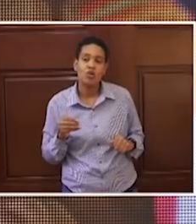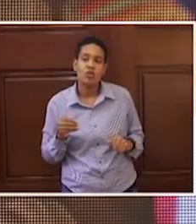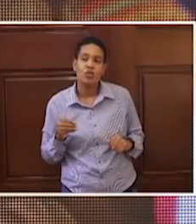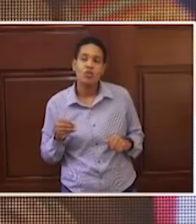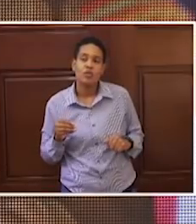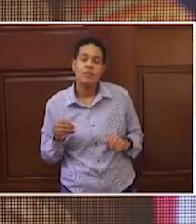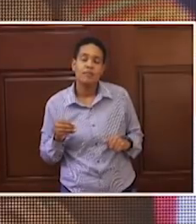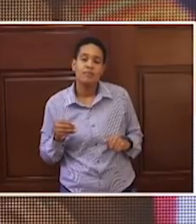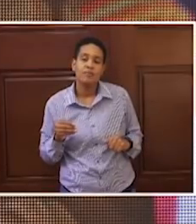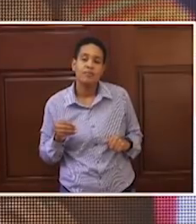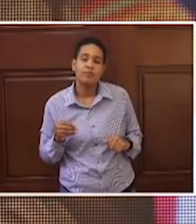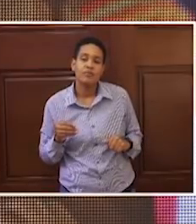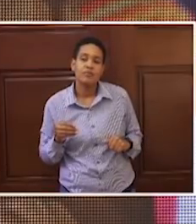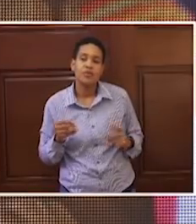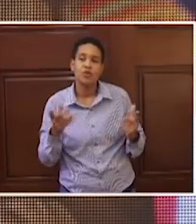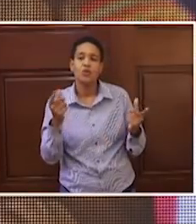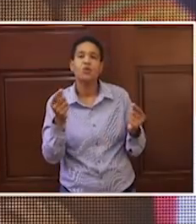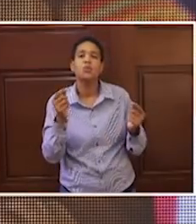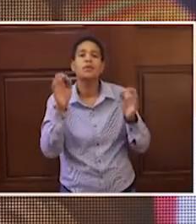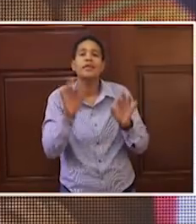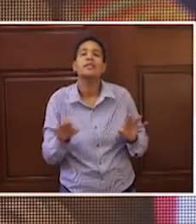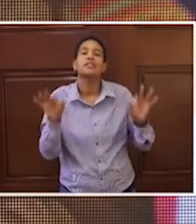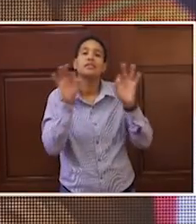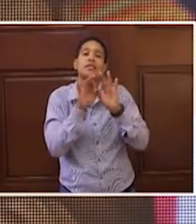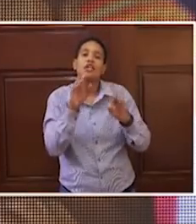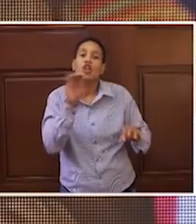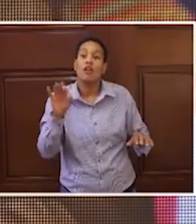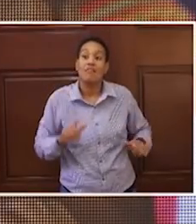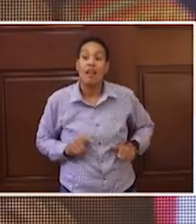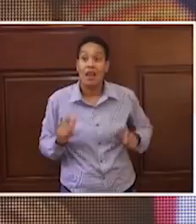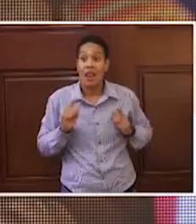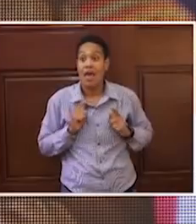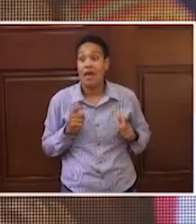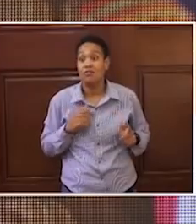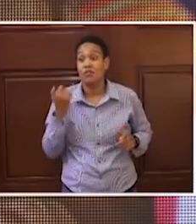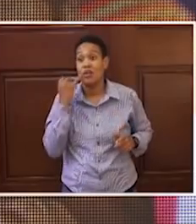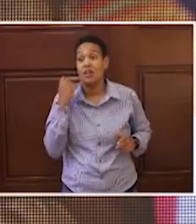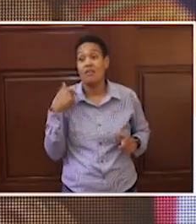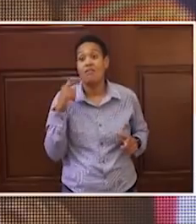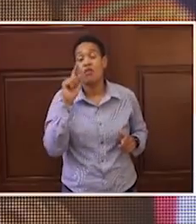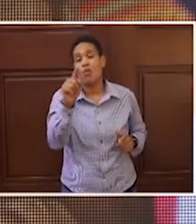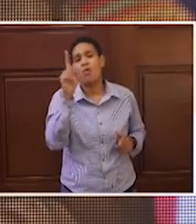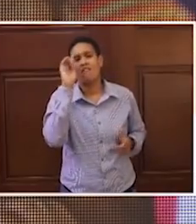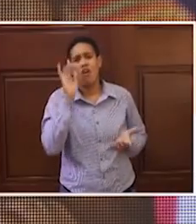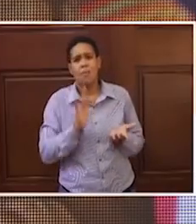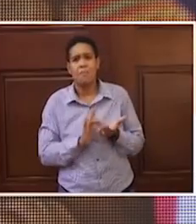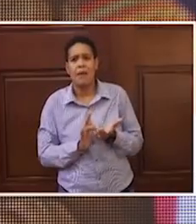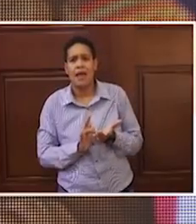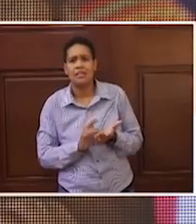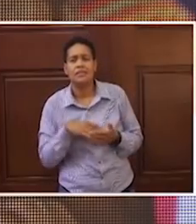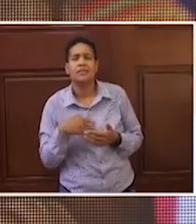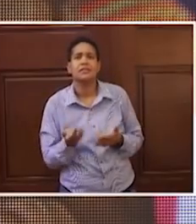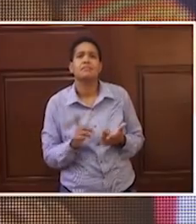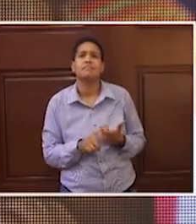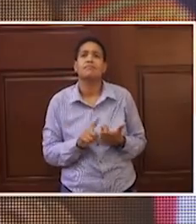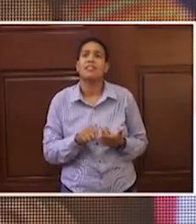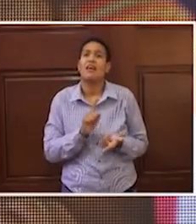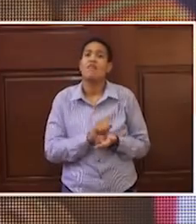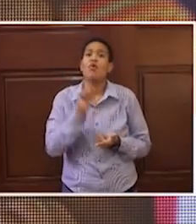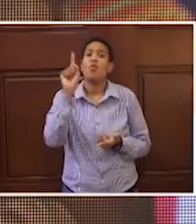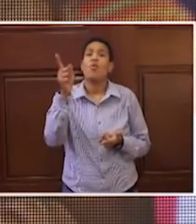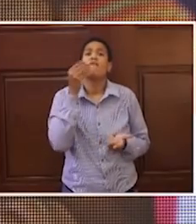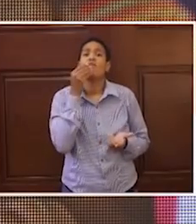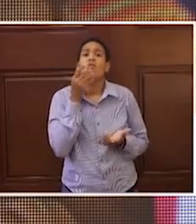call the essentials of life. So if you have to get your medicine, if you have to get food at the